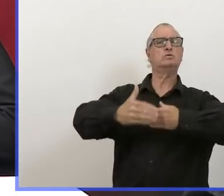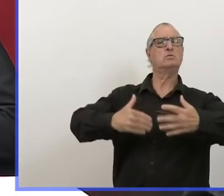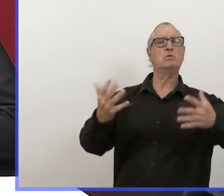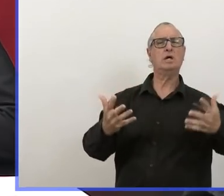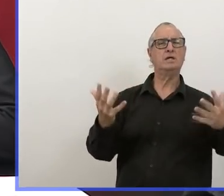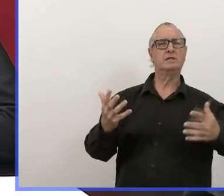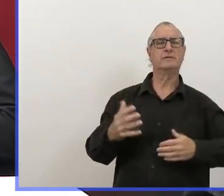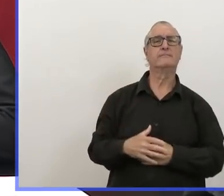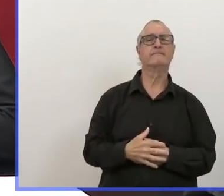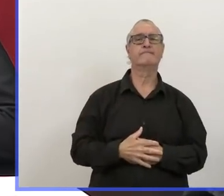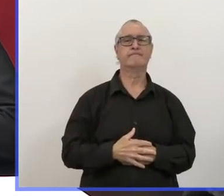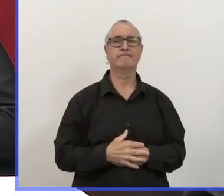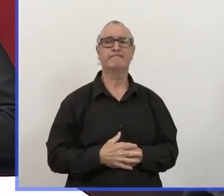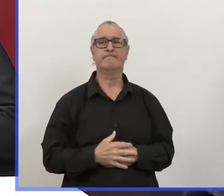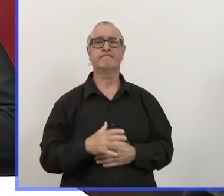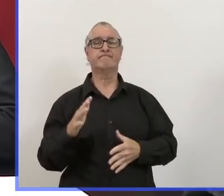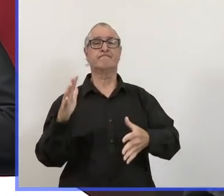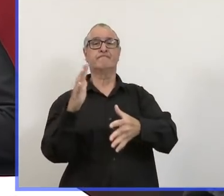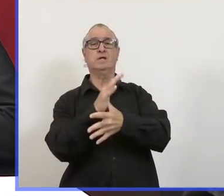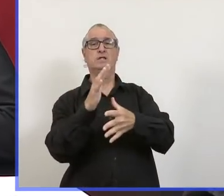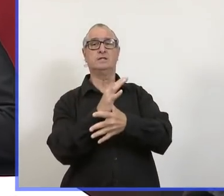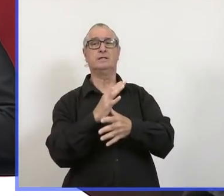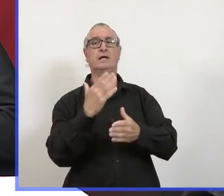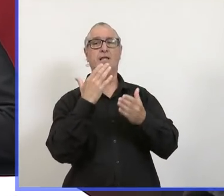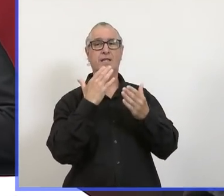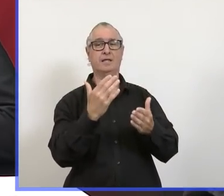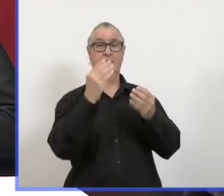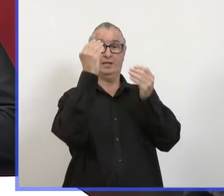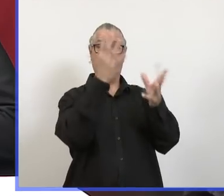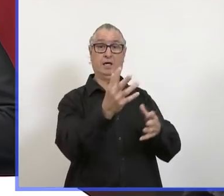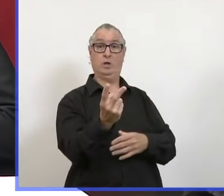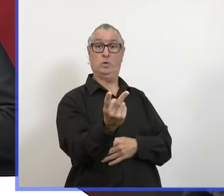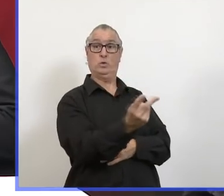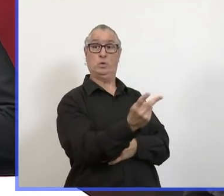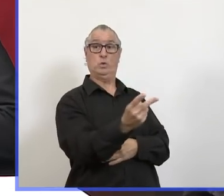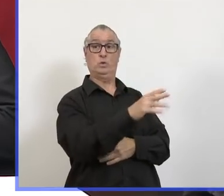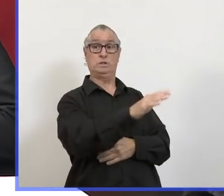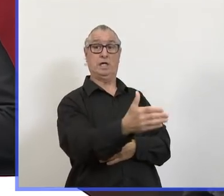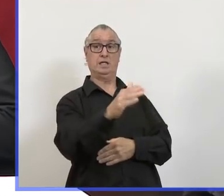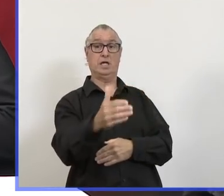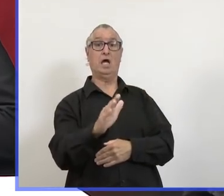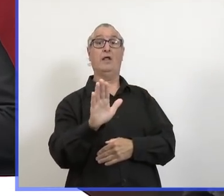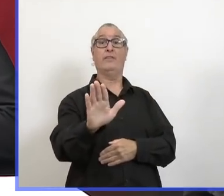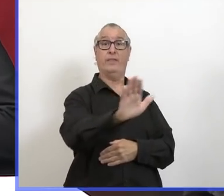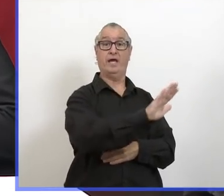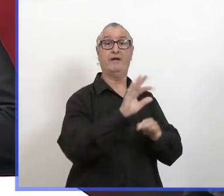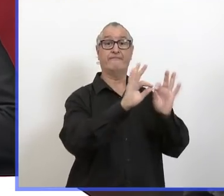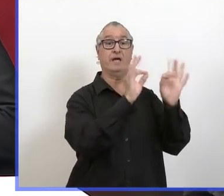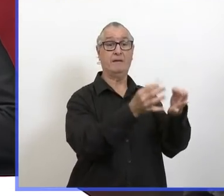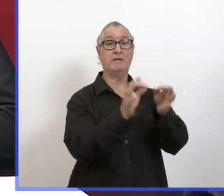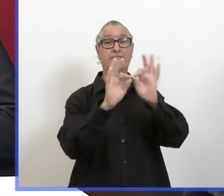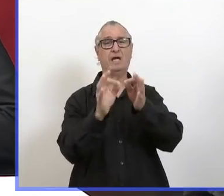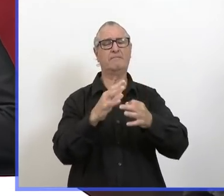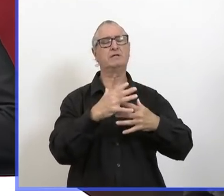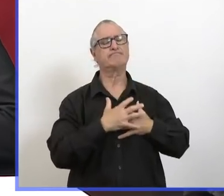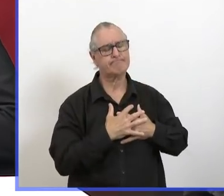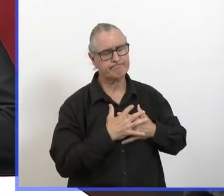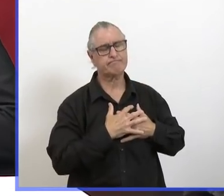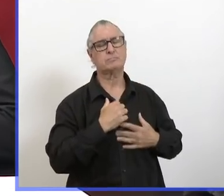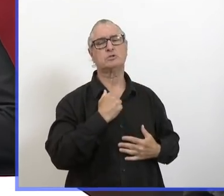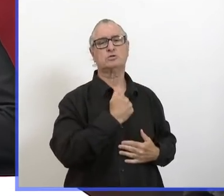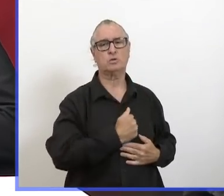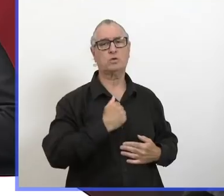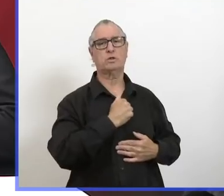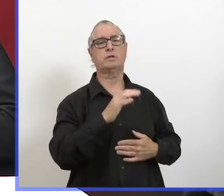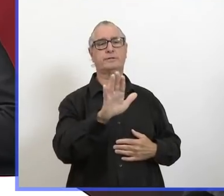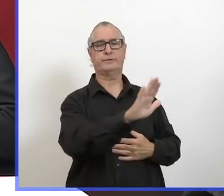those individuals. It's tough. Yeah, you know, we came to a point in Manitoba here where we had to utilize resources in other